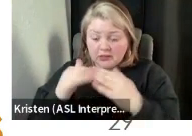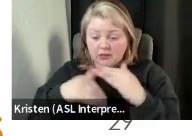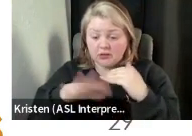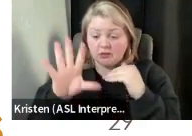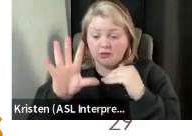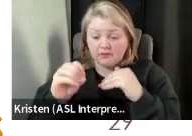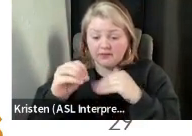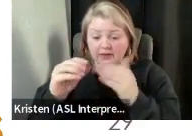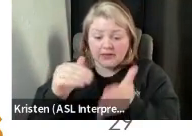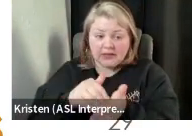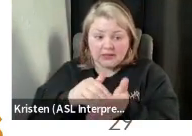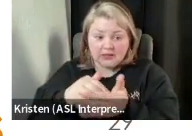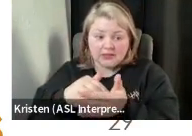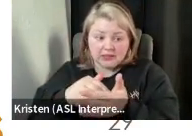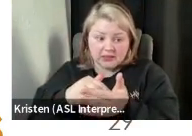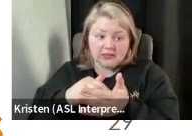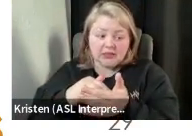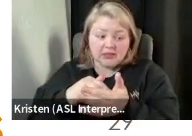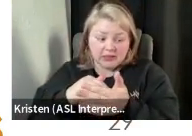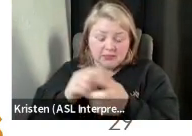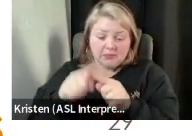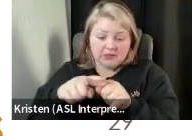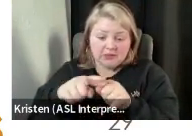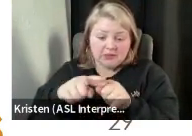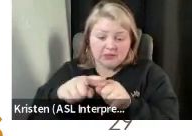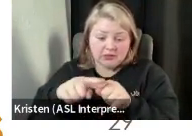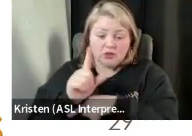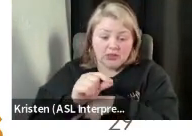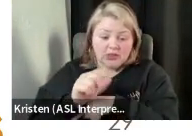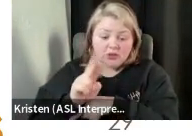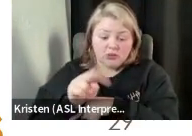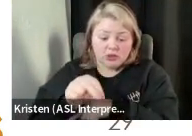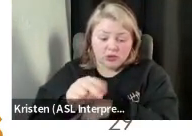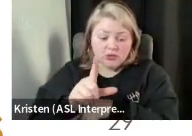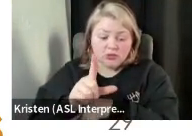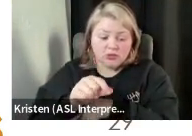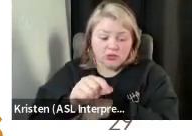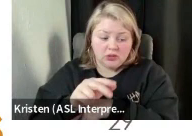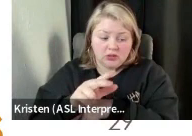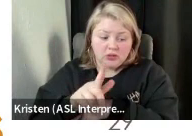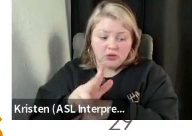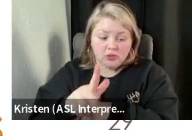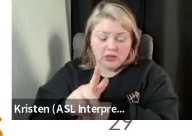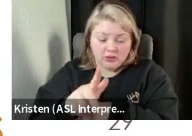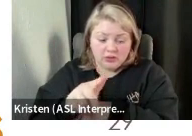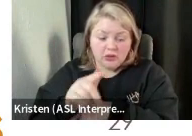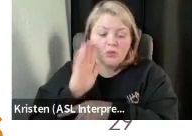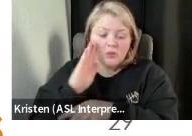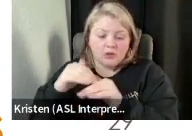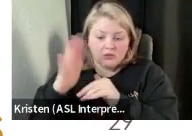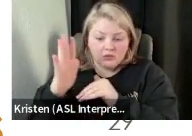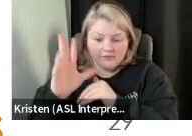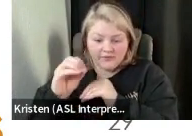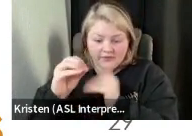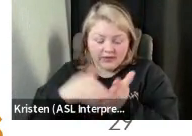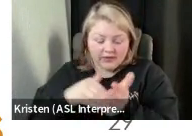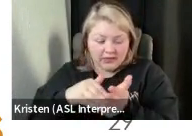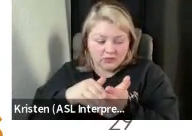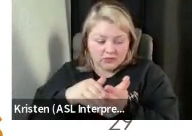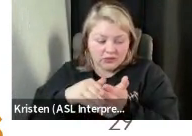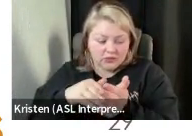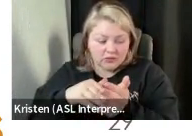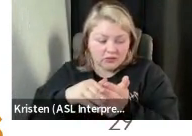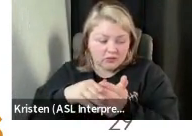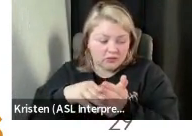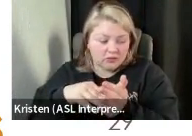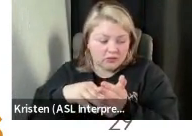last 2022. 2023, we're going to go over 50,000. I know I heard something in regards